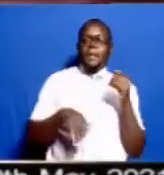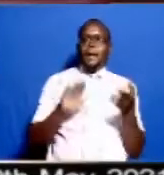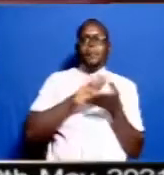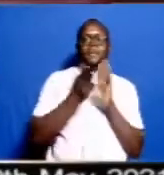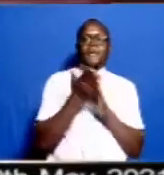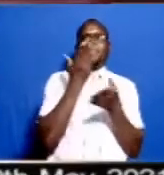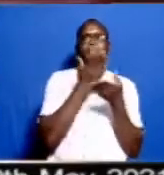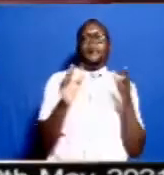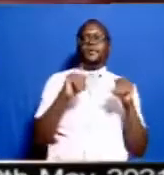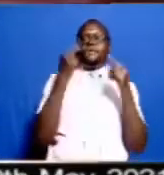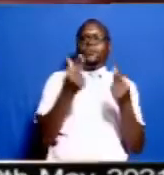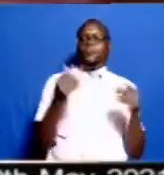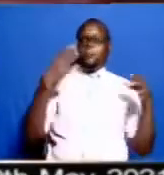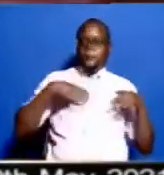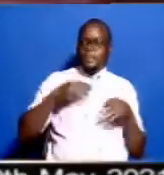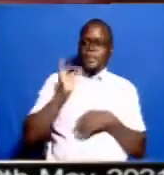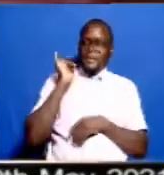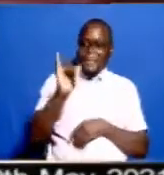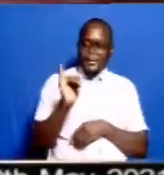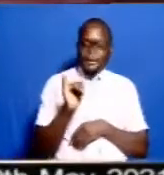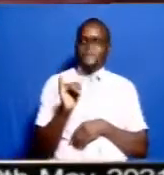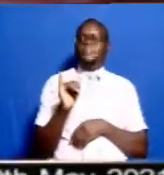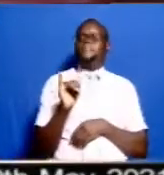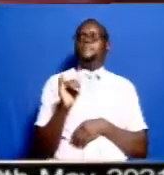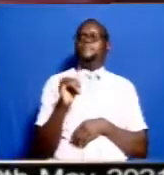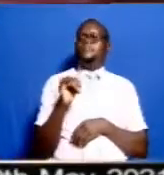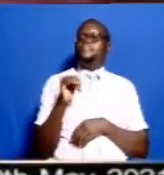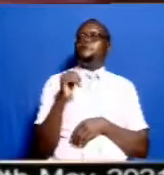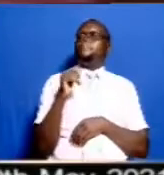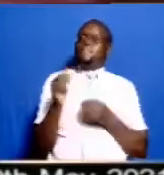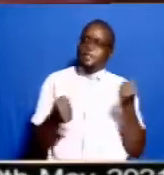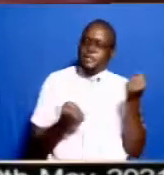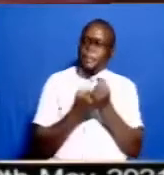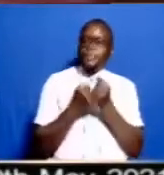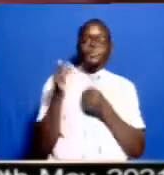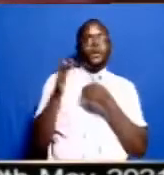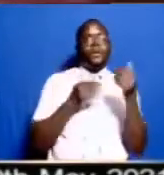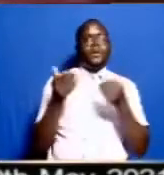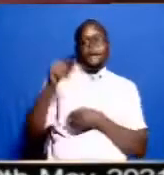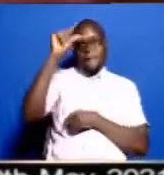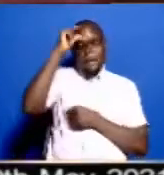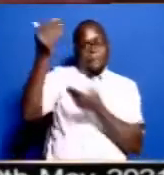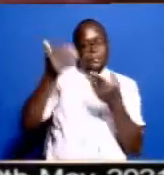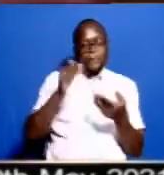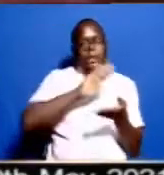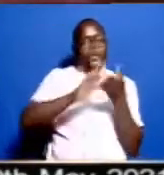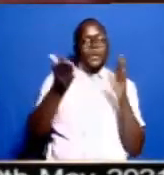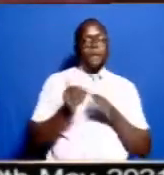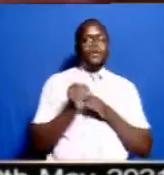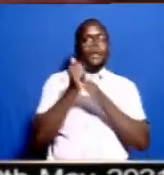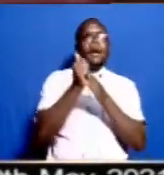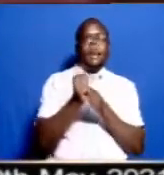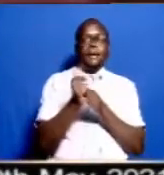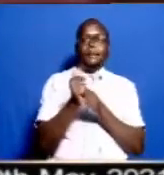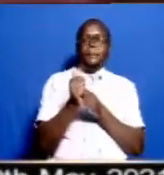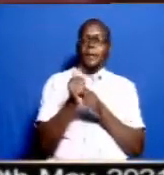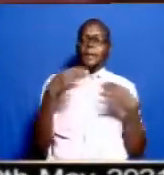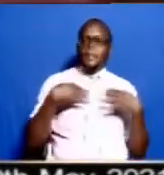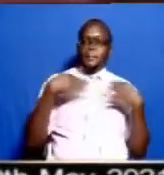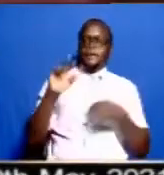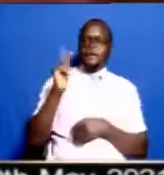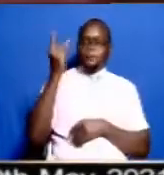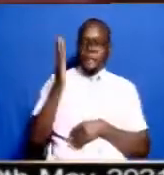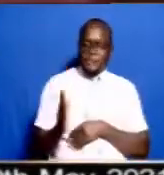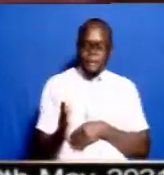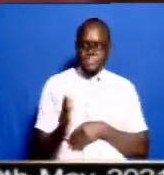of people in this House that are simply processing what the government brings here without being guided by the interest of Kenyans,